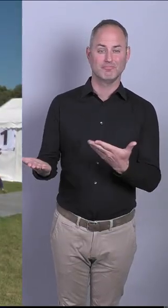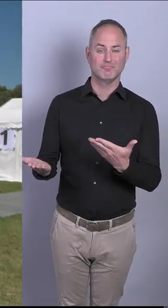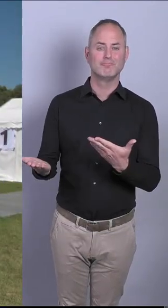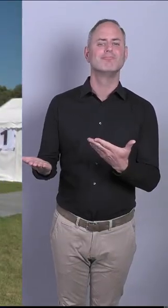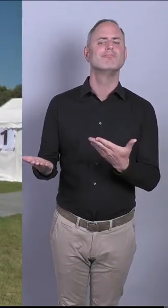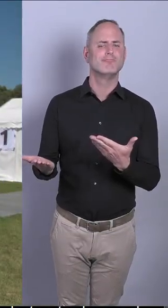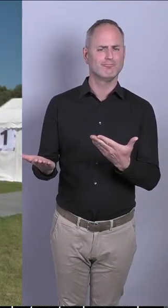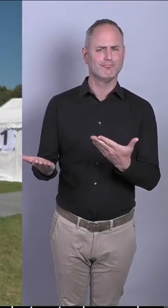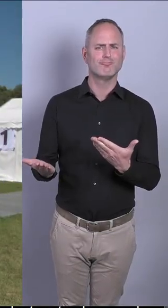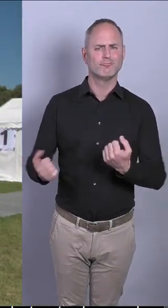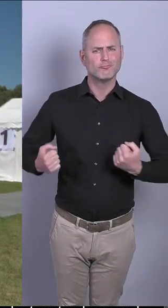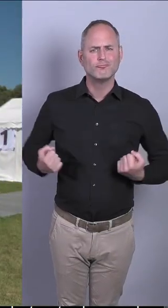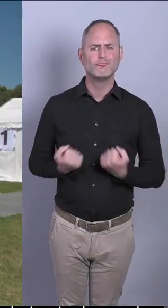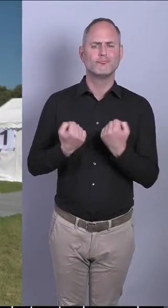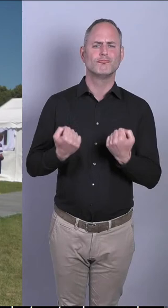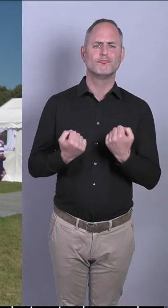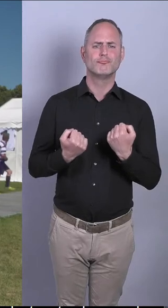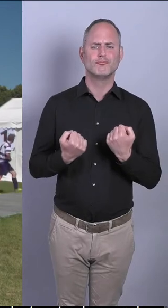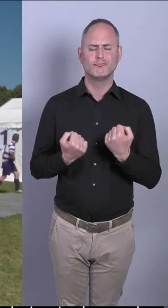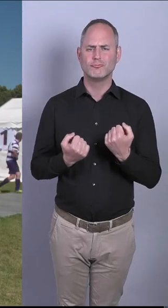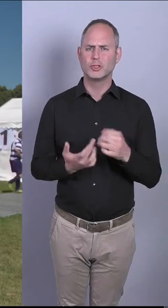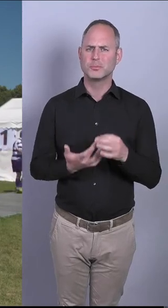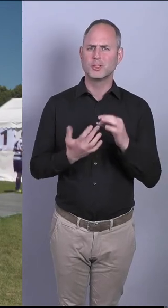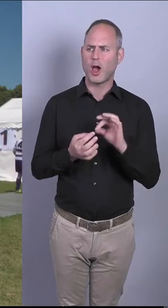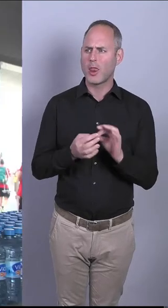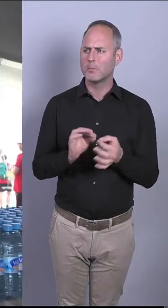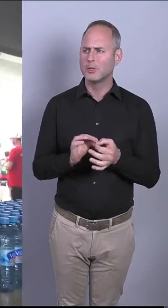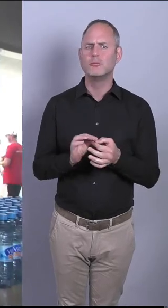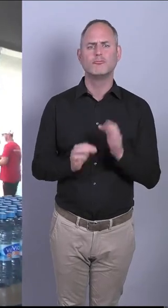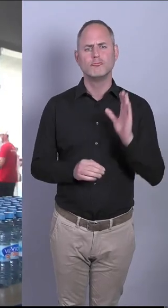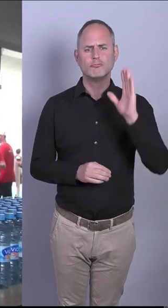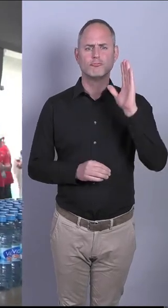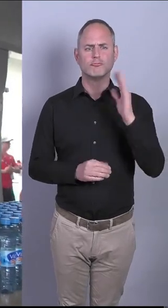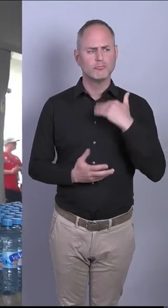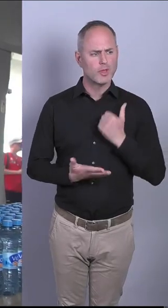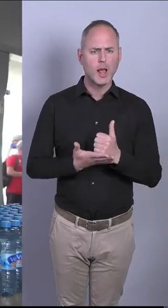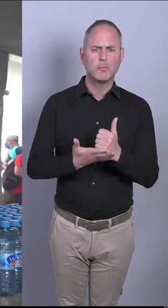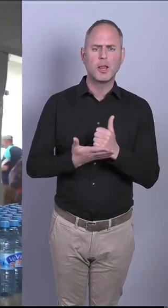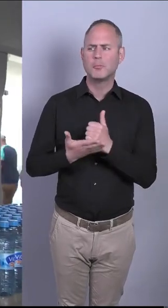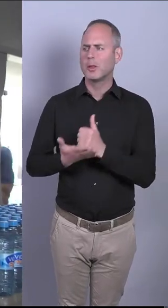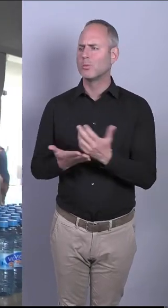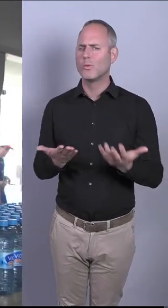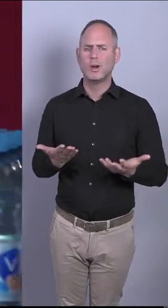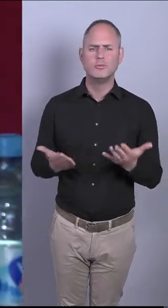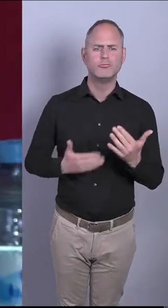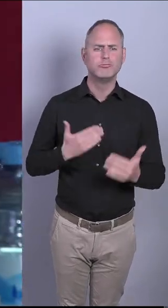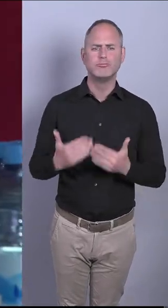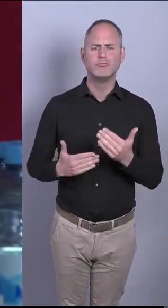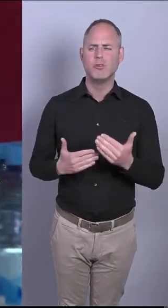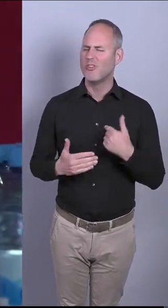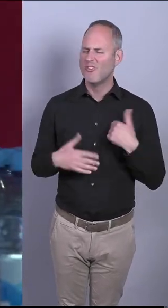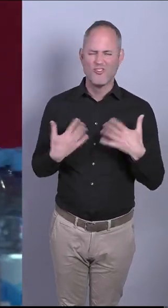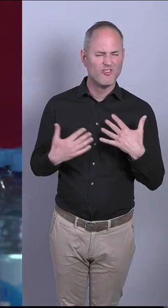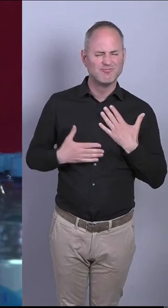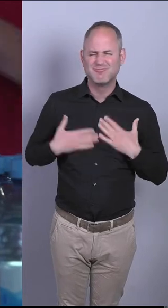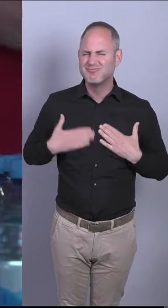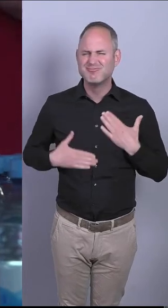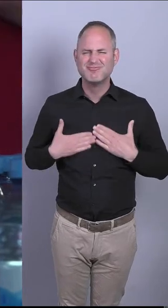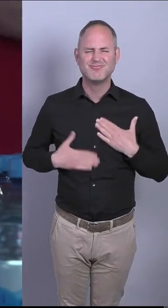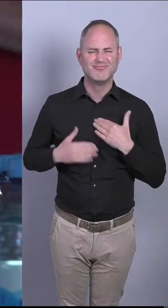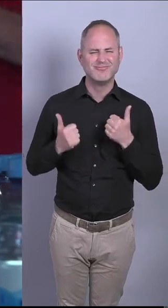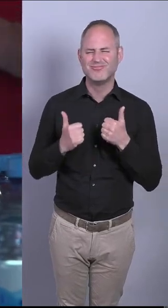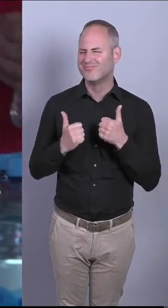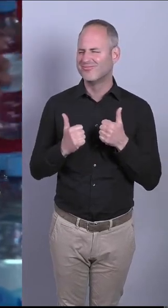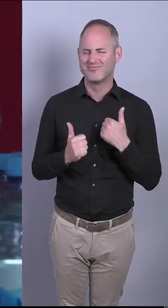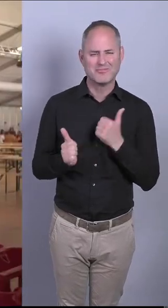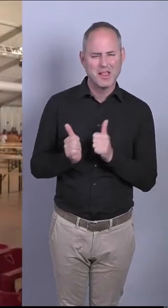Yeah, we're involved with the Special Olympics here, supporting the game as volunteers. It's a lot of fun with the tandem team. I have